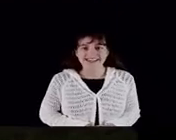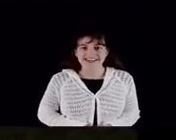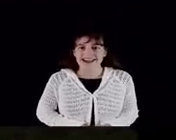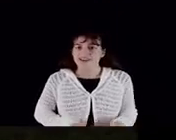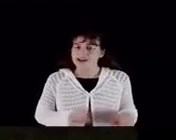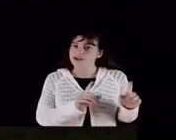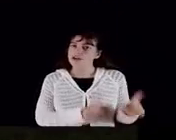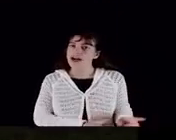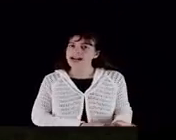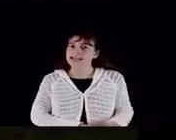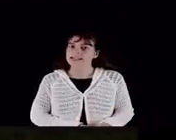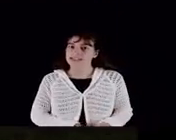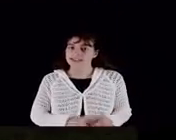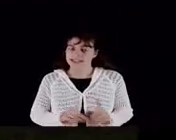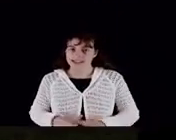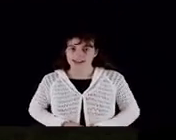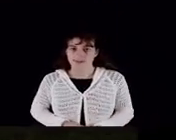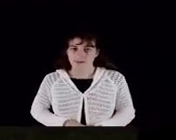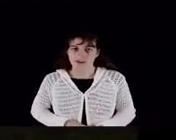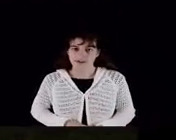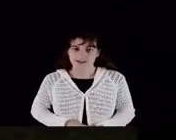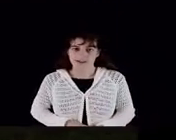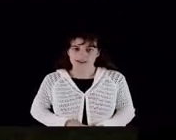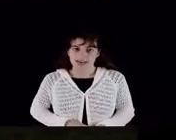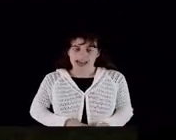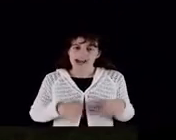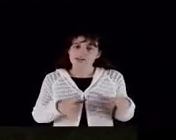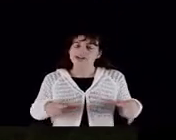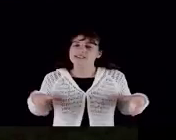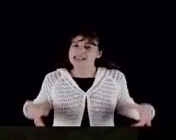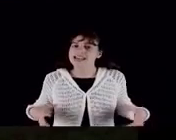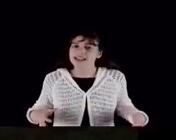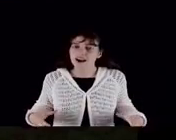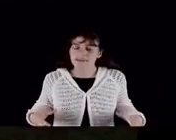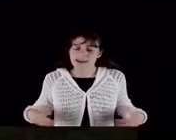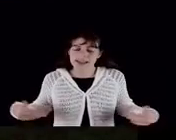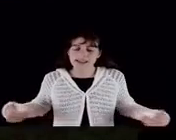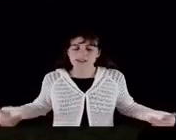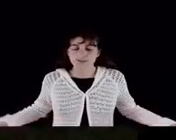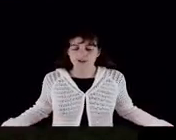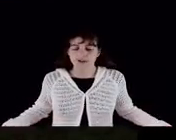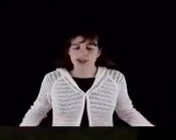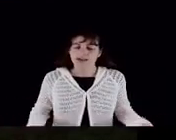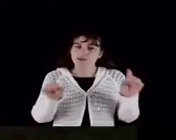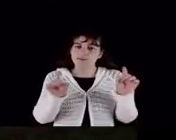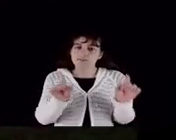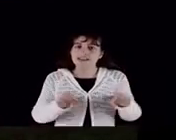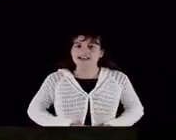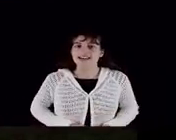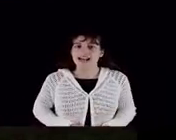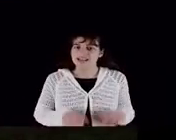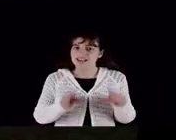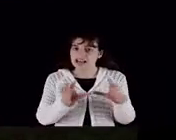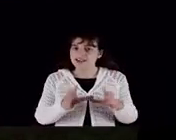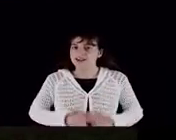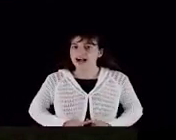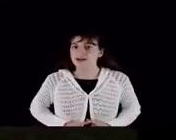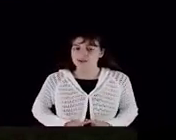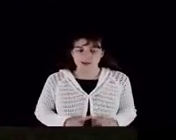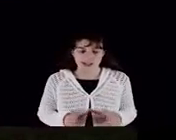clear that Christ is the light of the world. And as we are standing up in this world to be that light, to let